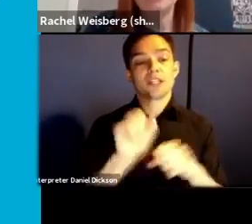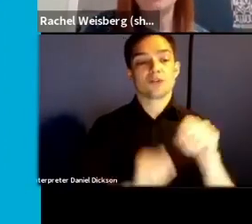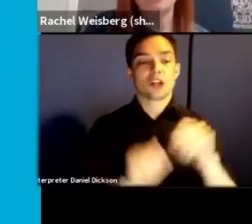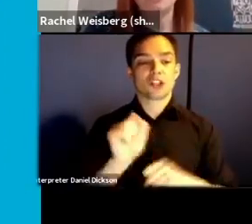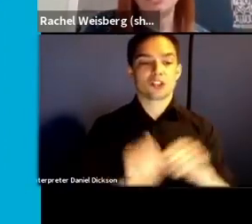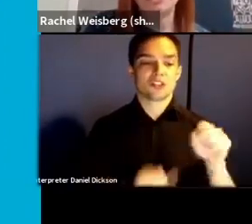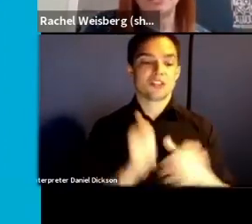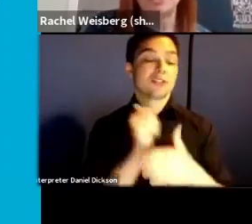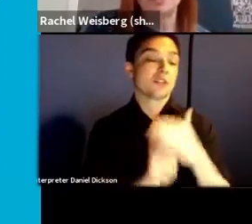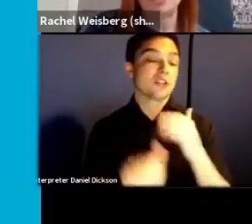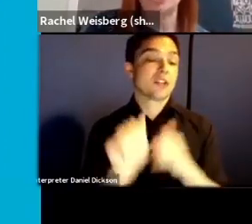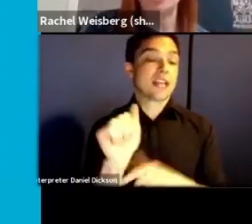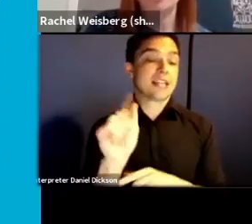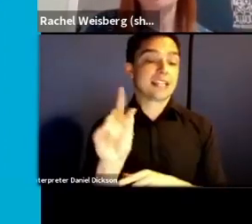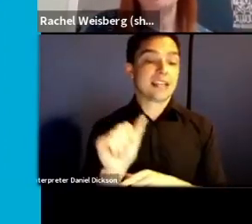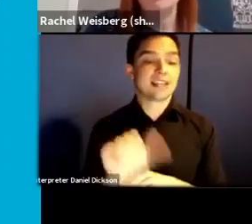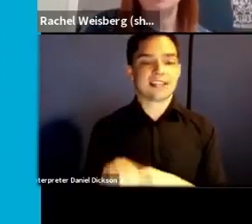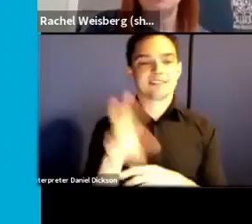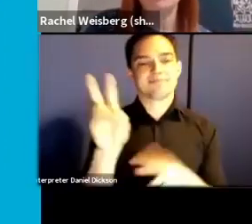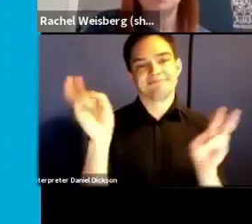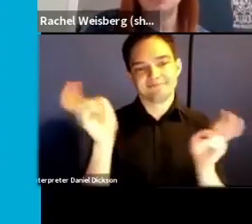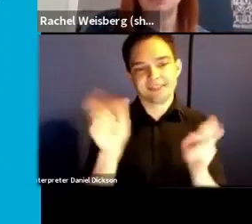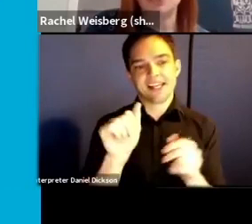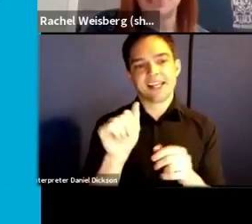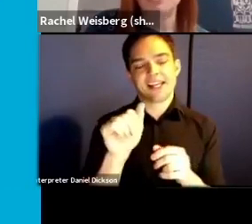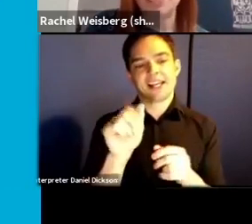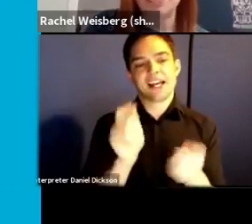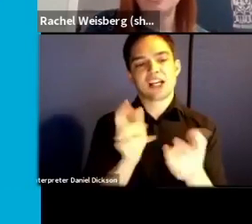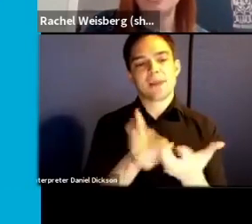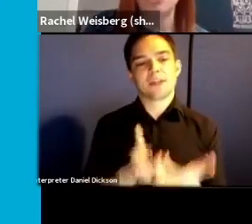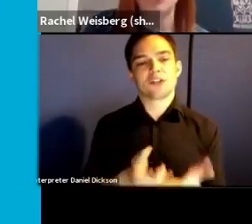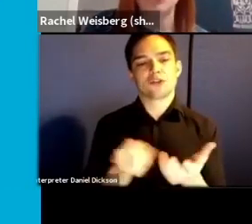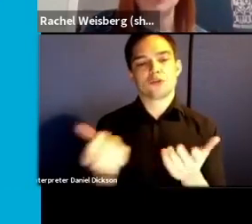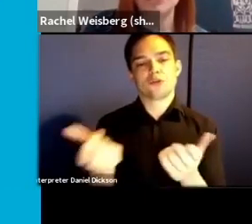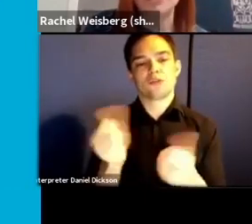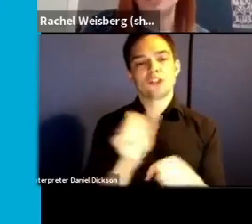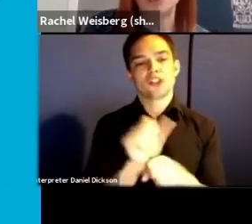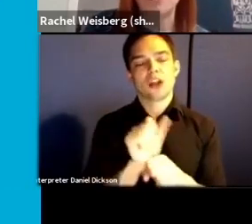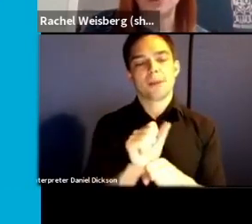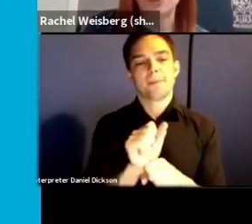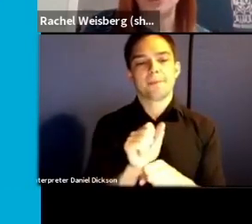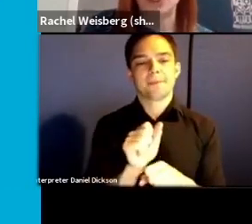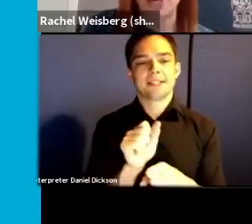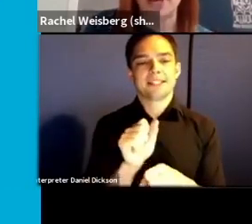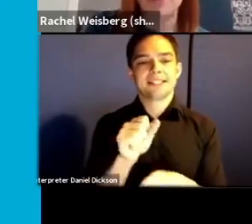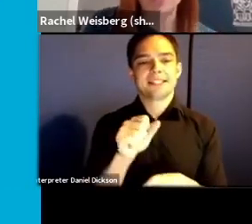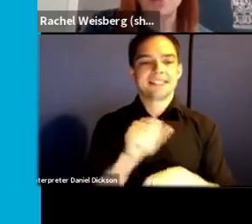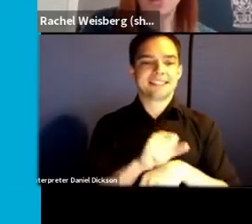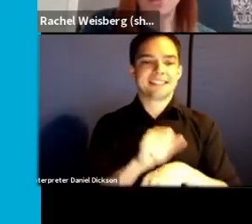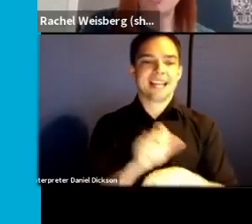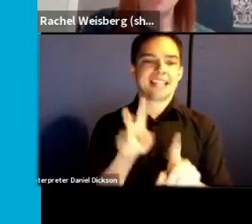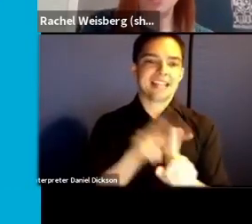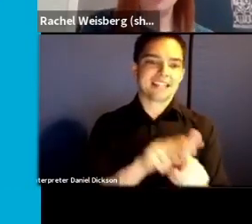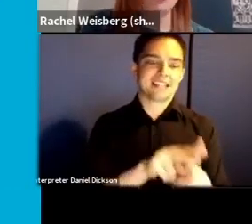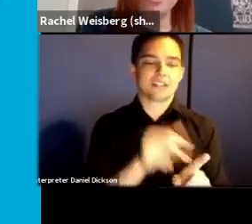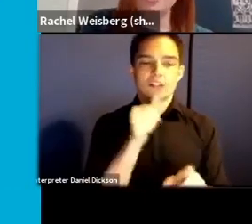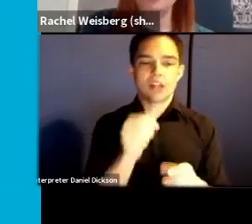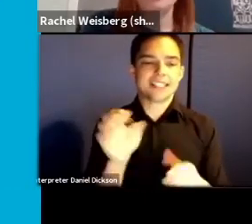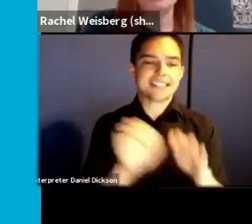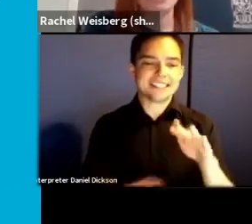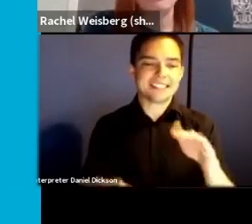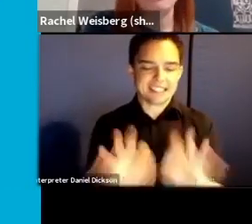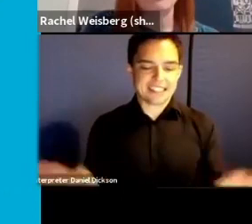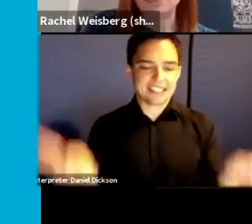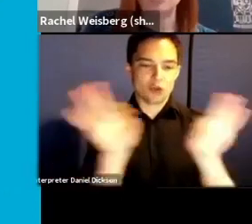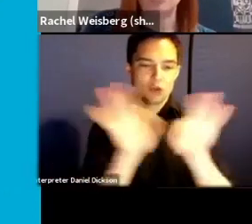it's considered an accommodation to remove certain job tasks that aren't essential parts of your job. Under the ADA,